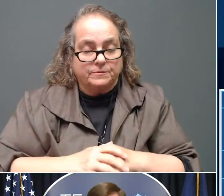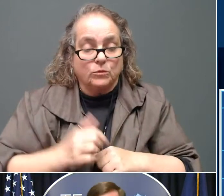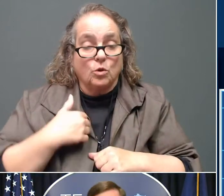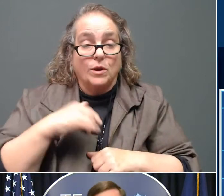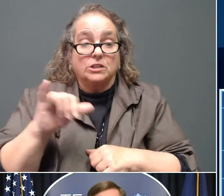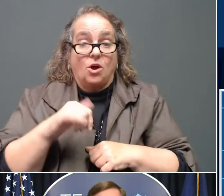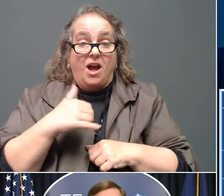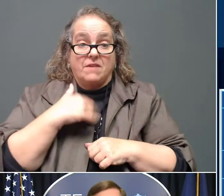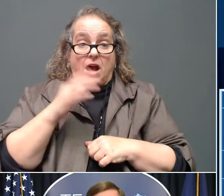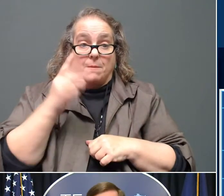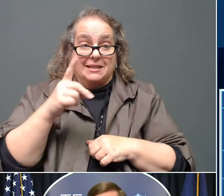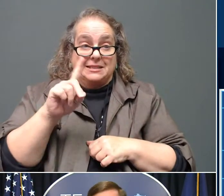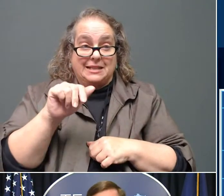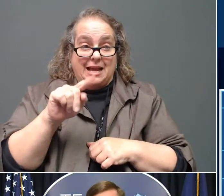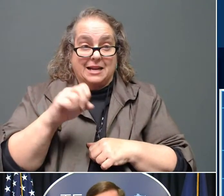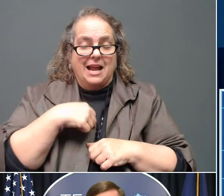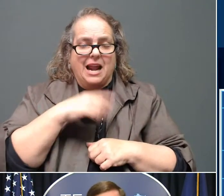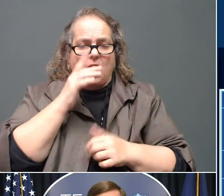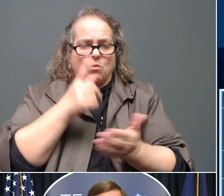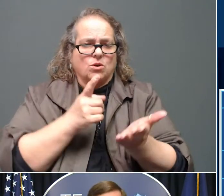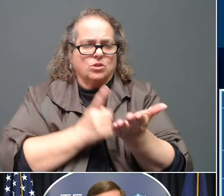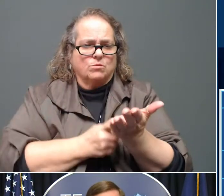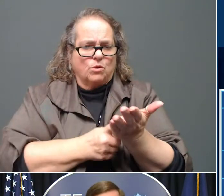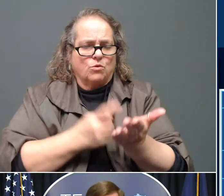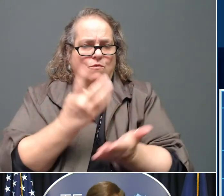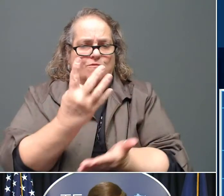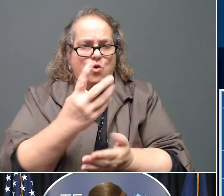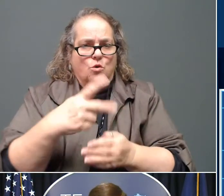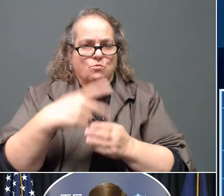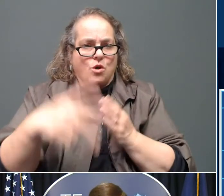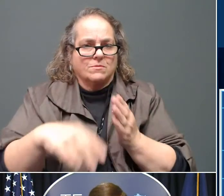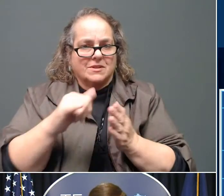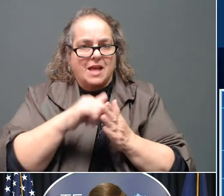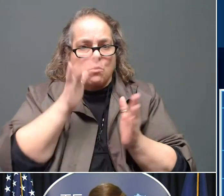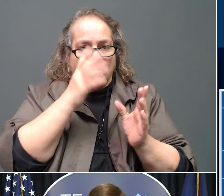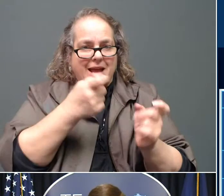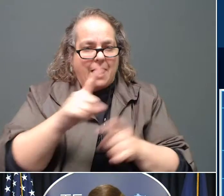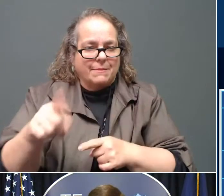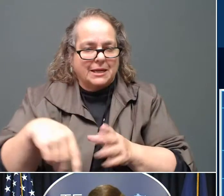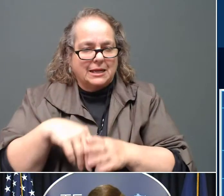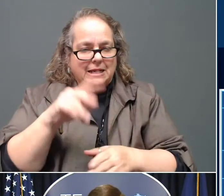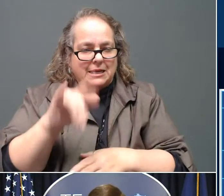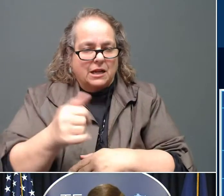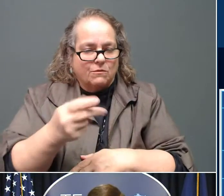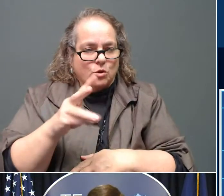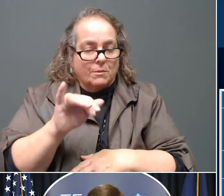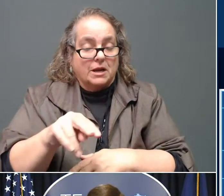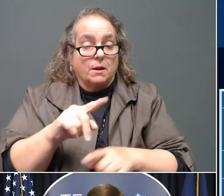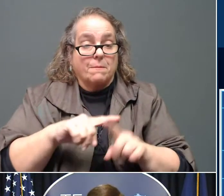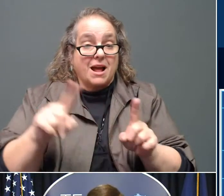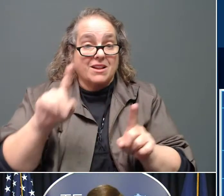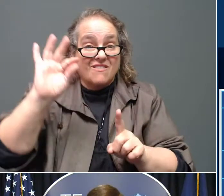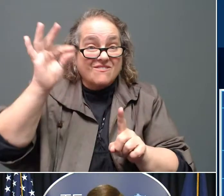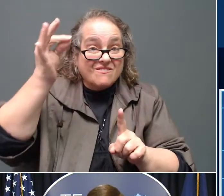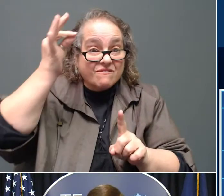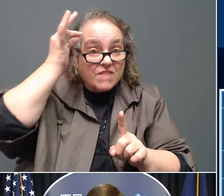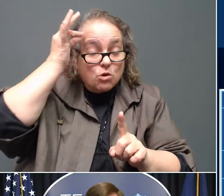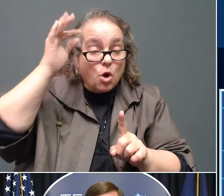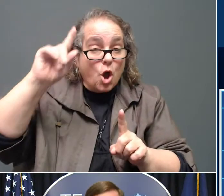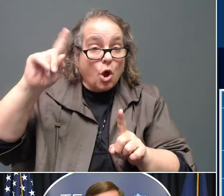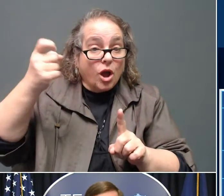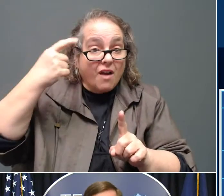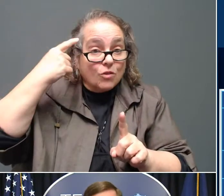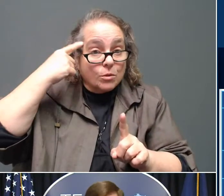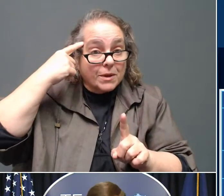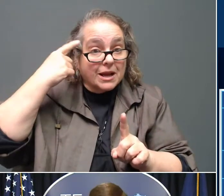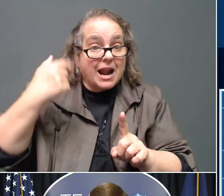on, and I'll talk through the 4 programs that are going to be going on in Kentucky here in a minute, but the federal government has done